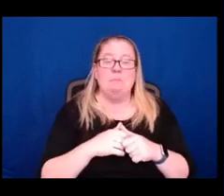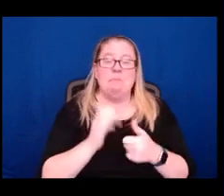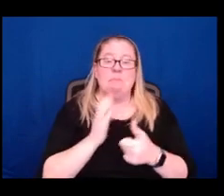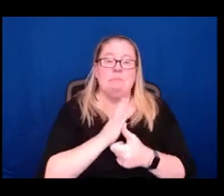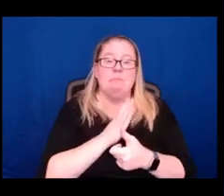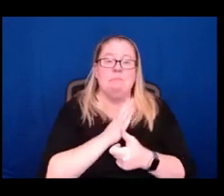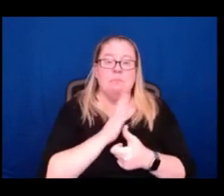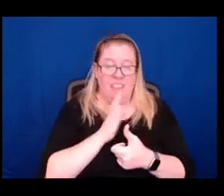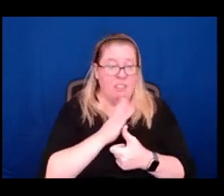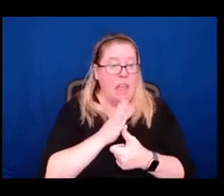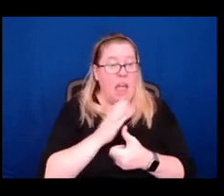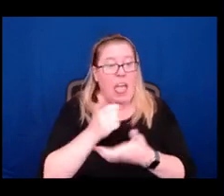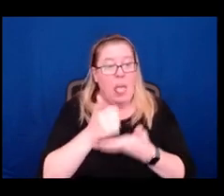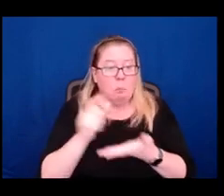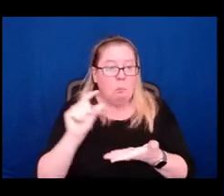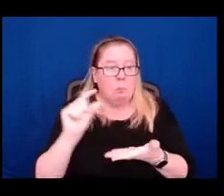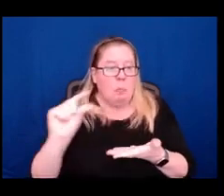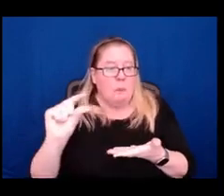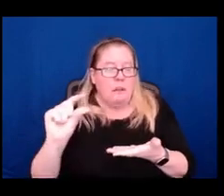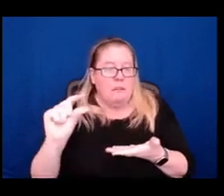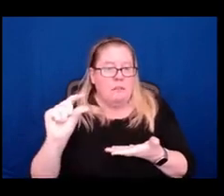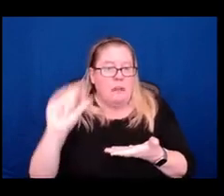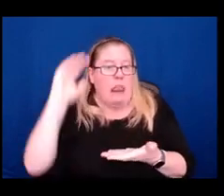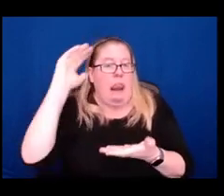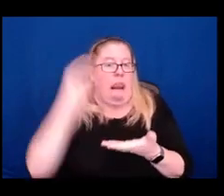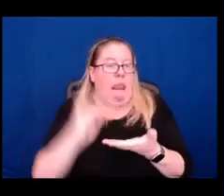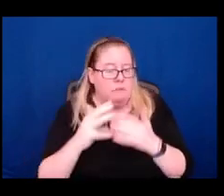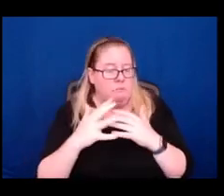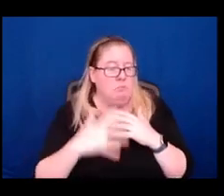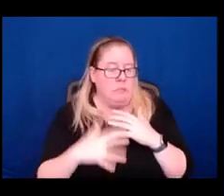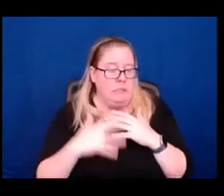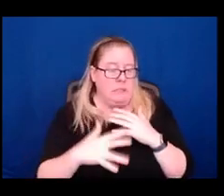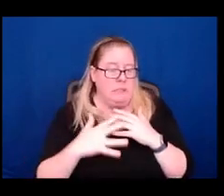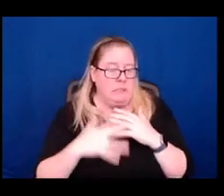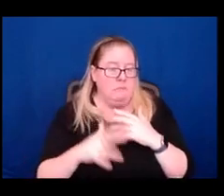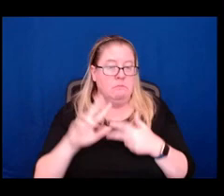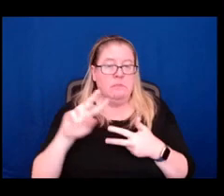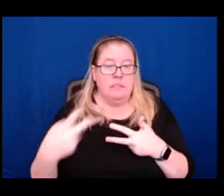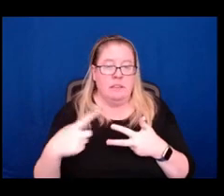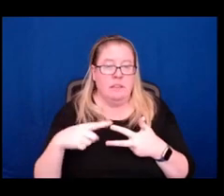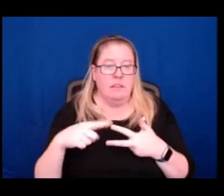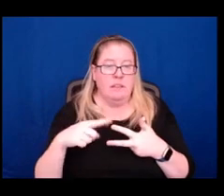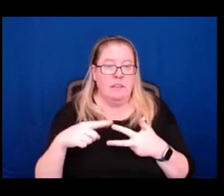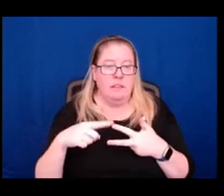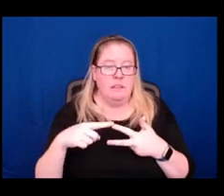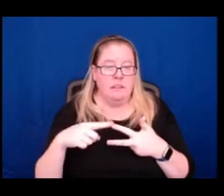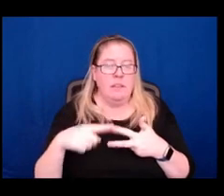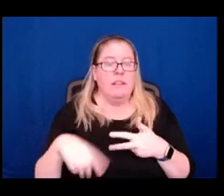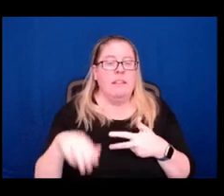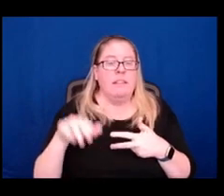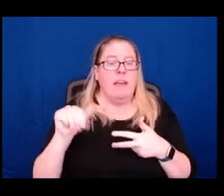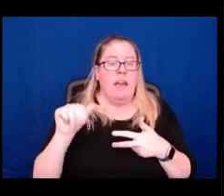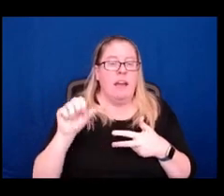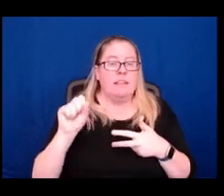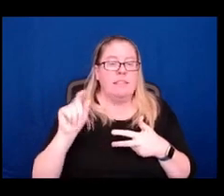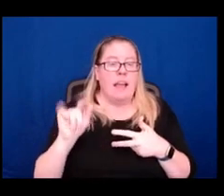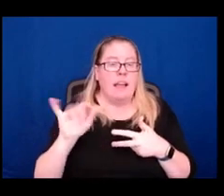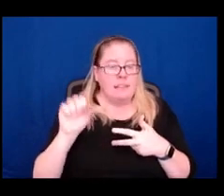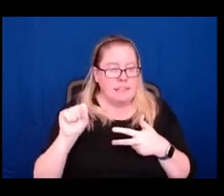then that helped just a little. It reduced the bleeding. And the second one was the Acessa procedure.